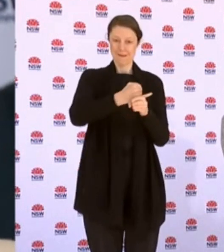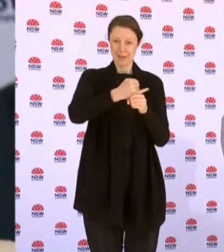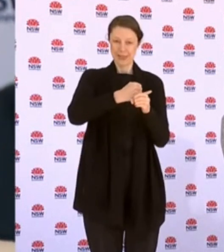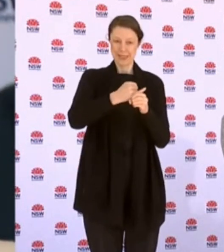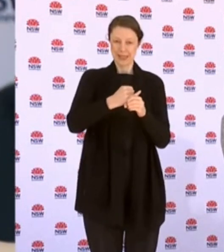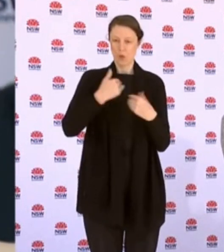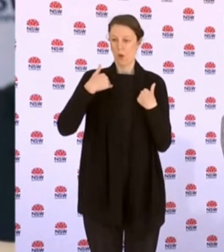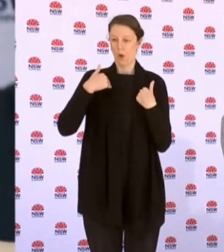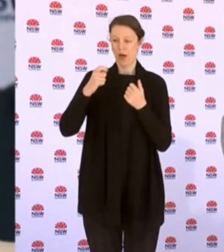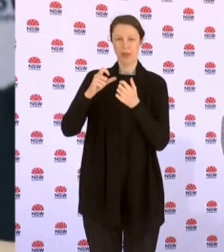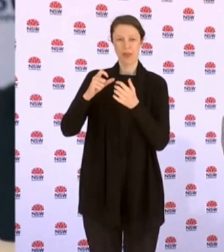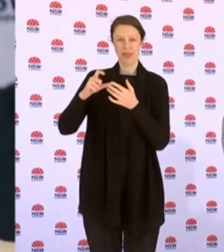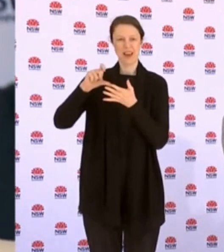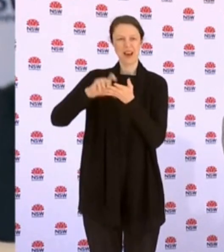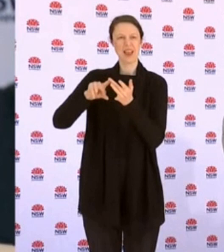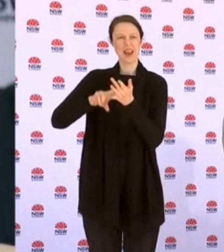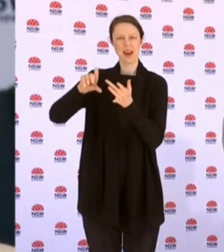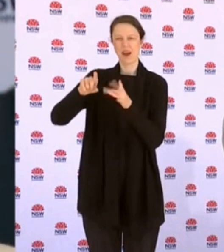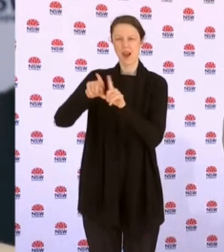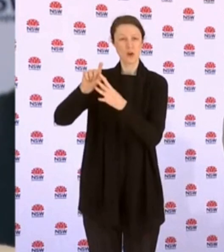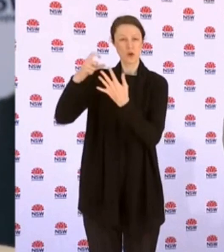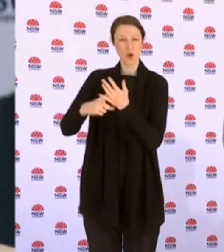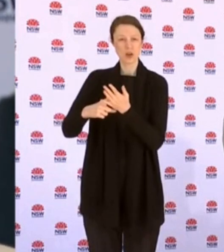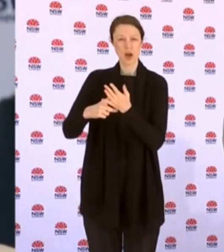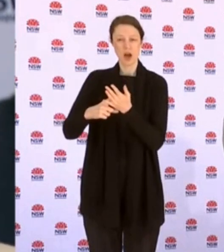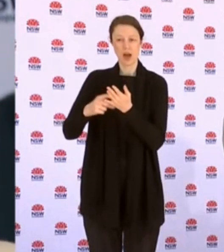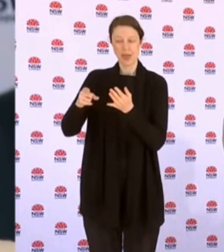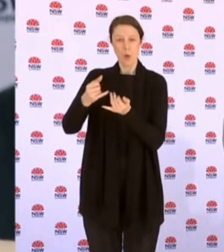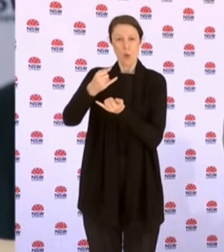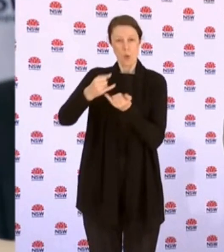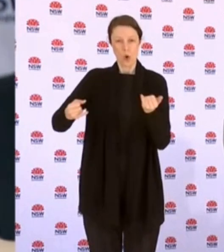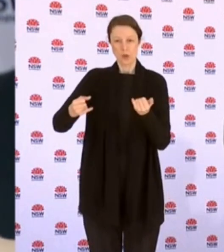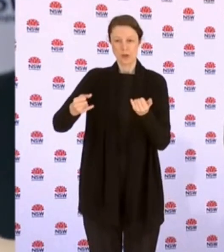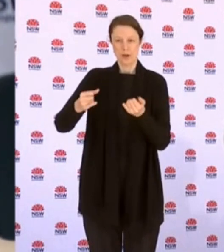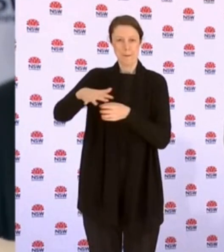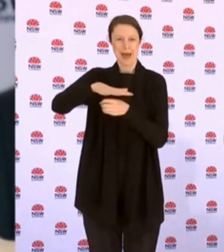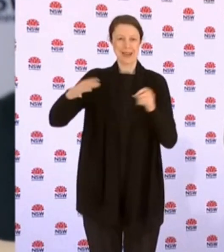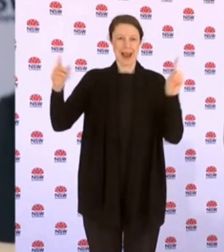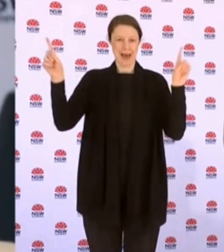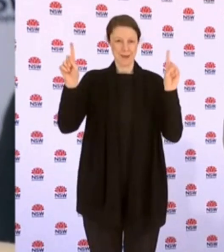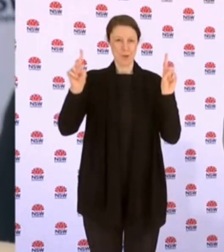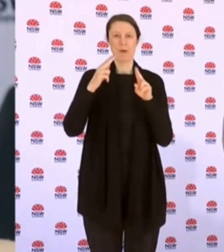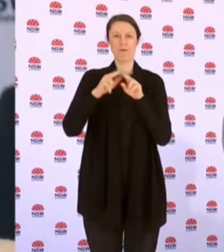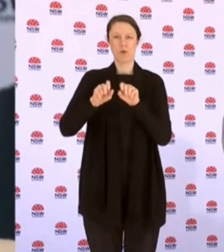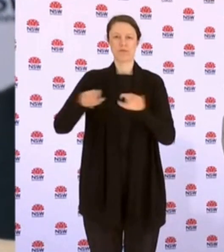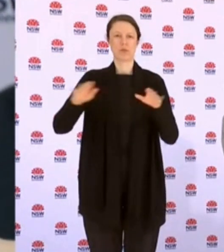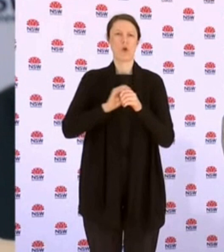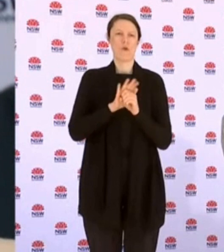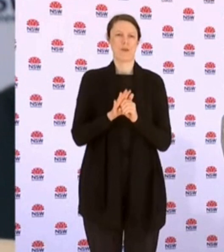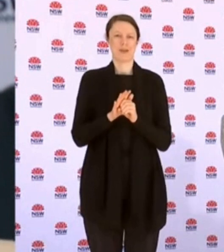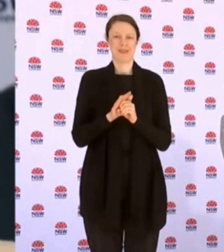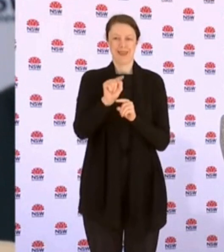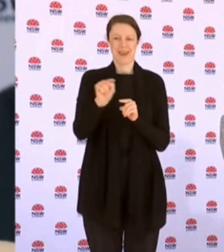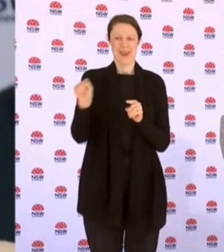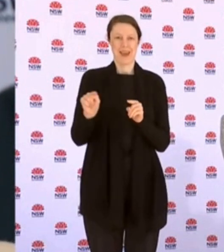of people spreading the virus. So if you have symptoms or feeling sick, please, if you're worried, call somebody, or otherwise